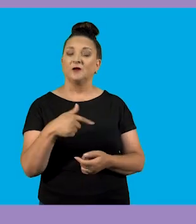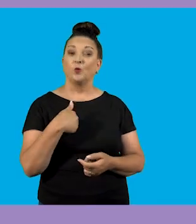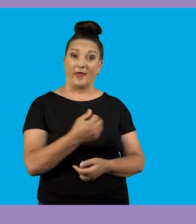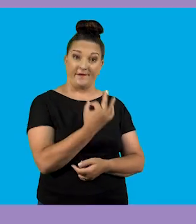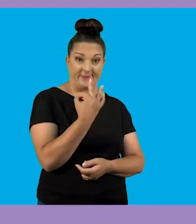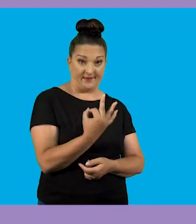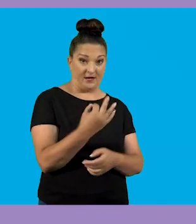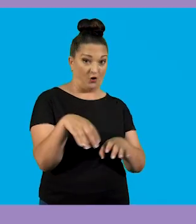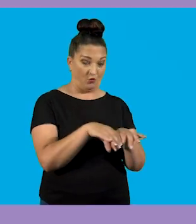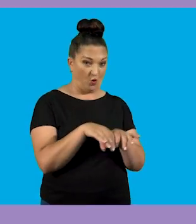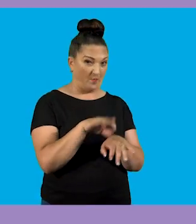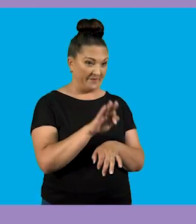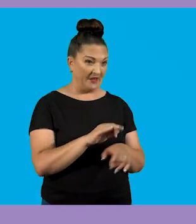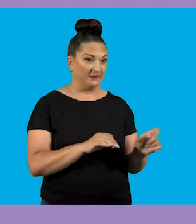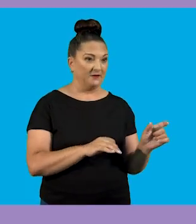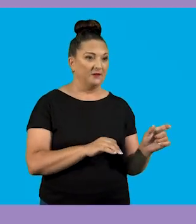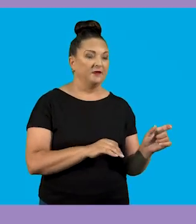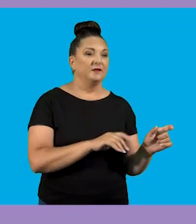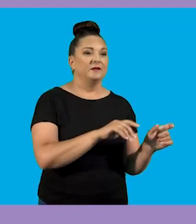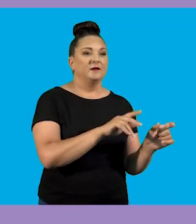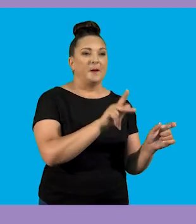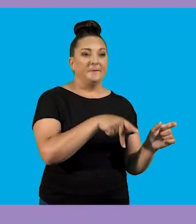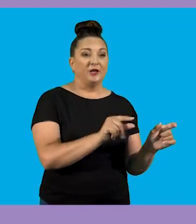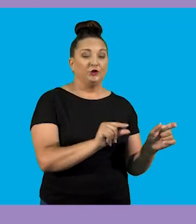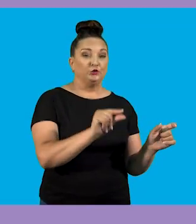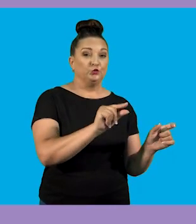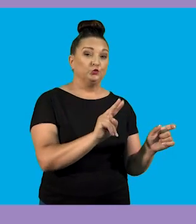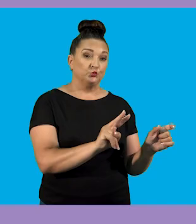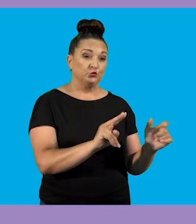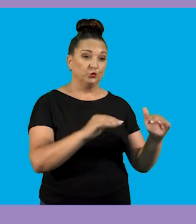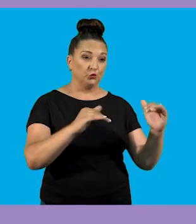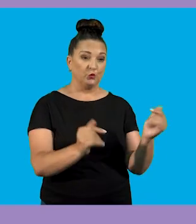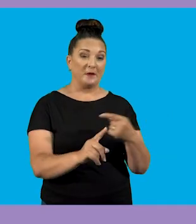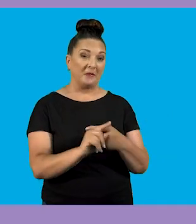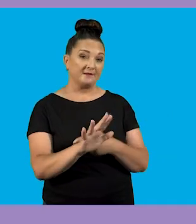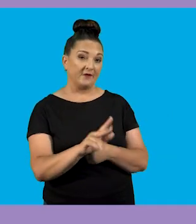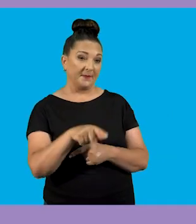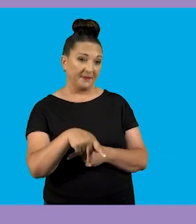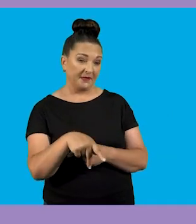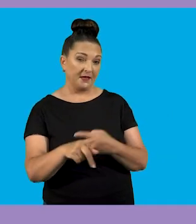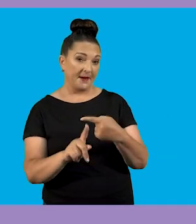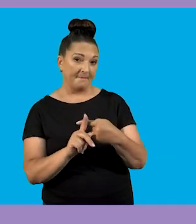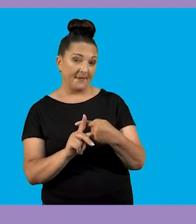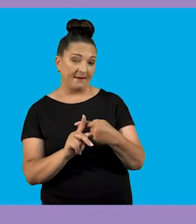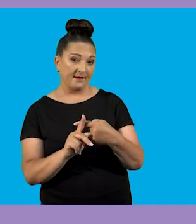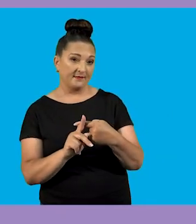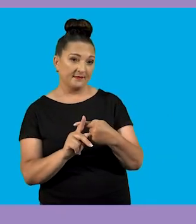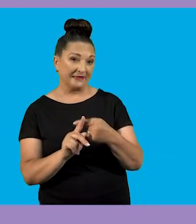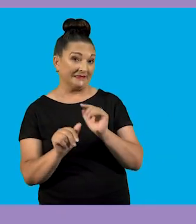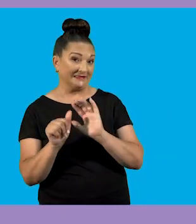p squared plus 5p plus